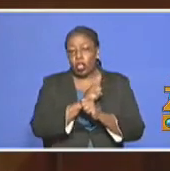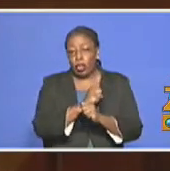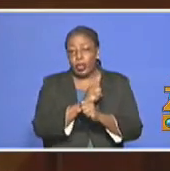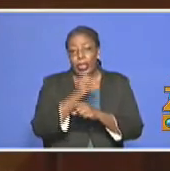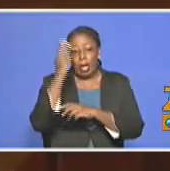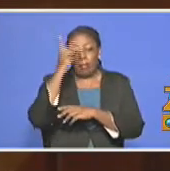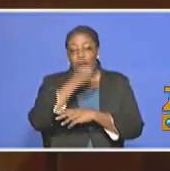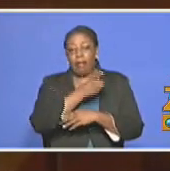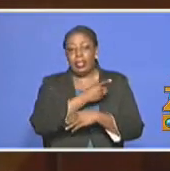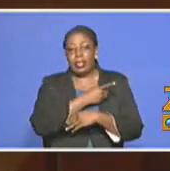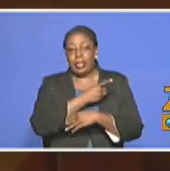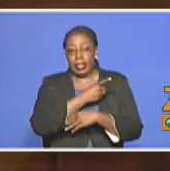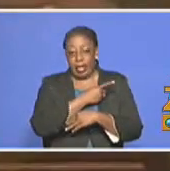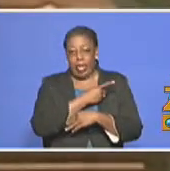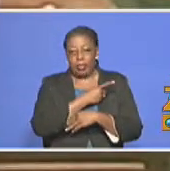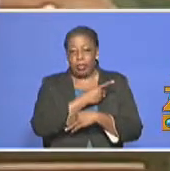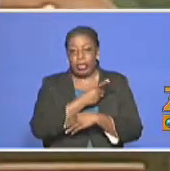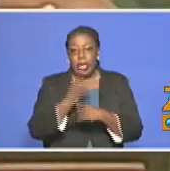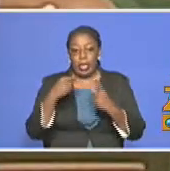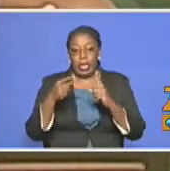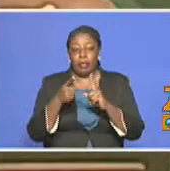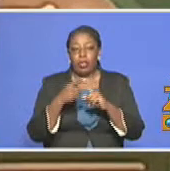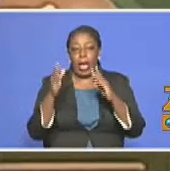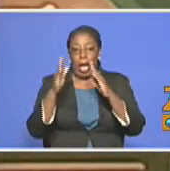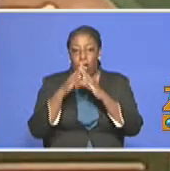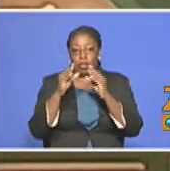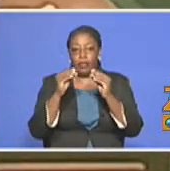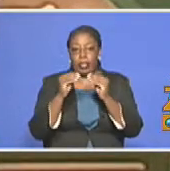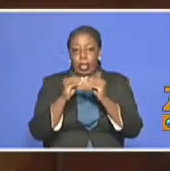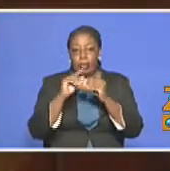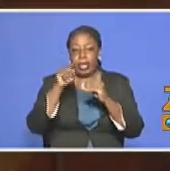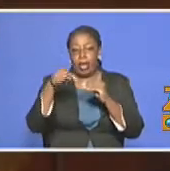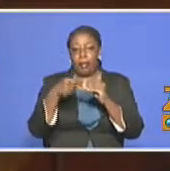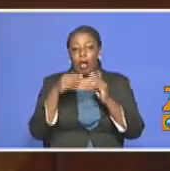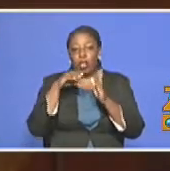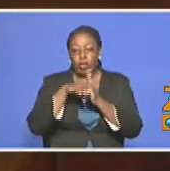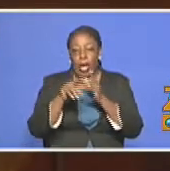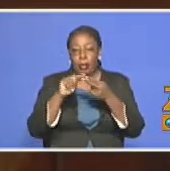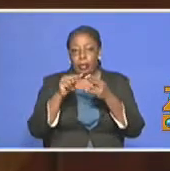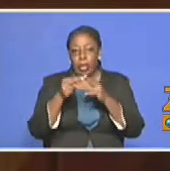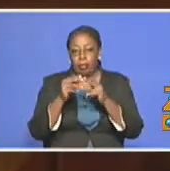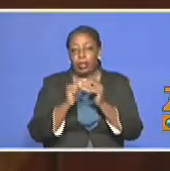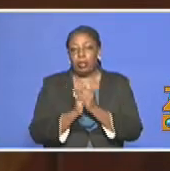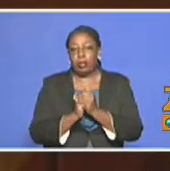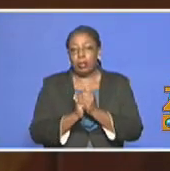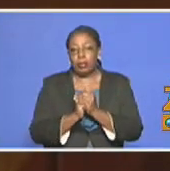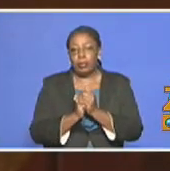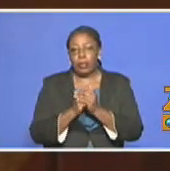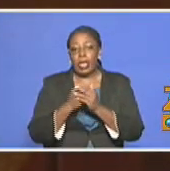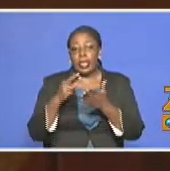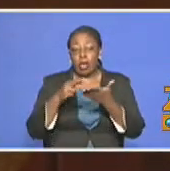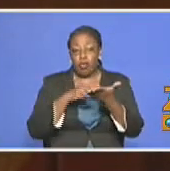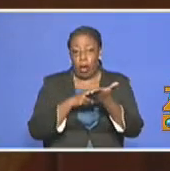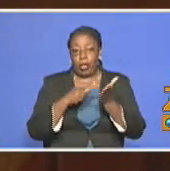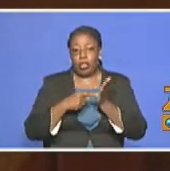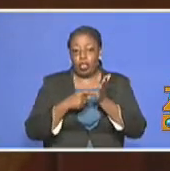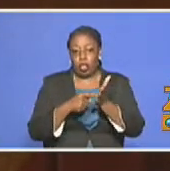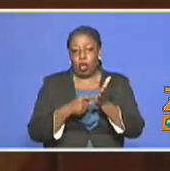Marvin Dames, came to the House of Assembly armed with upbeat crime figures. Records indicate that